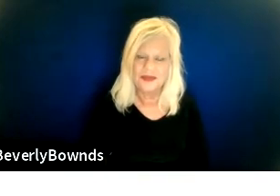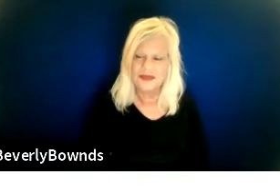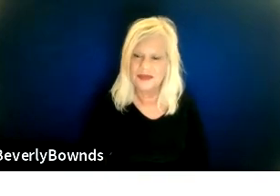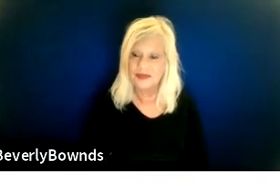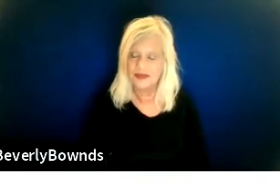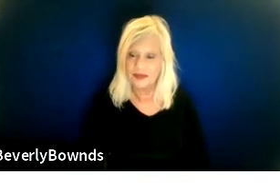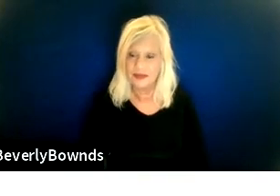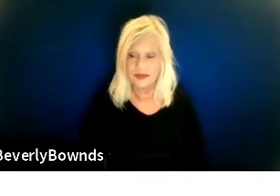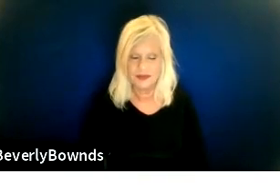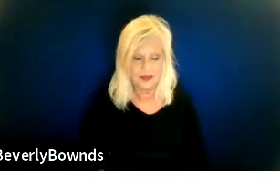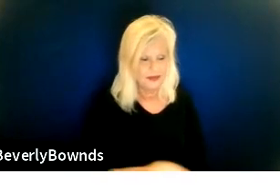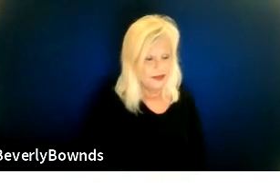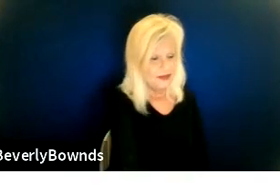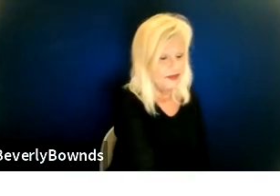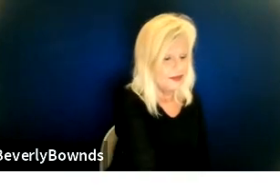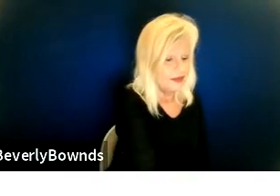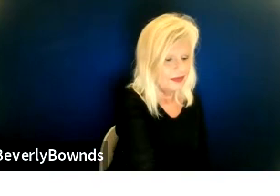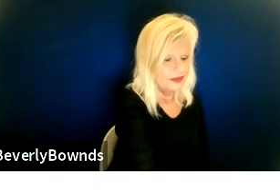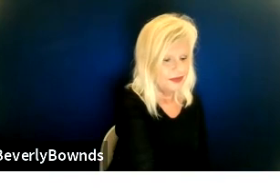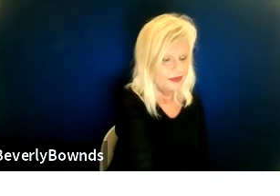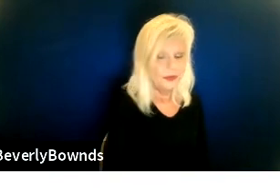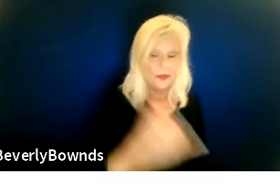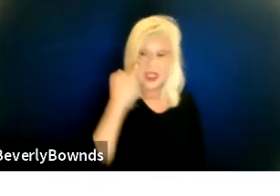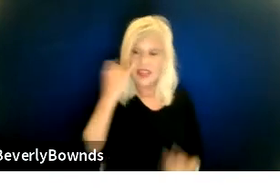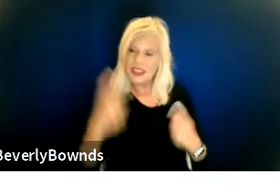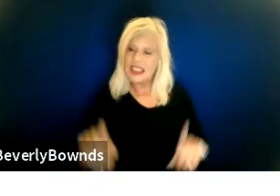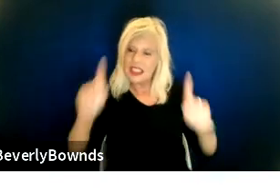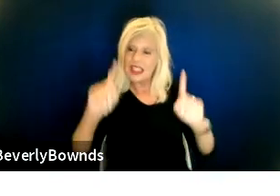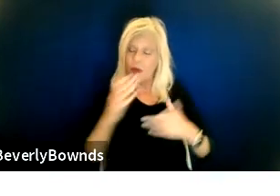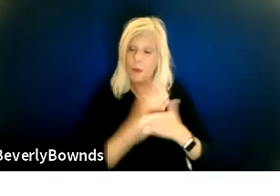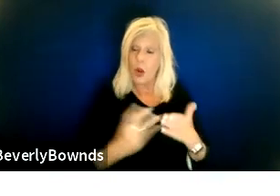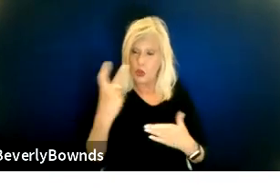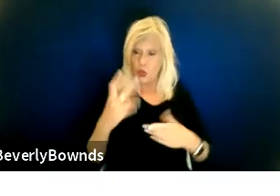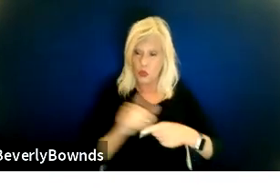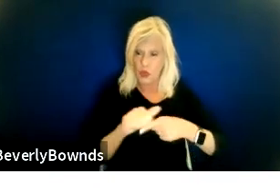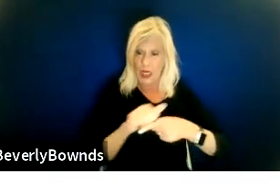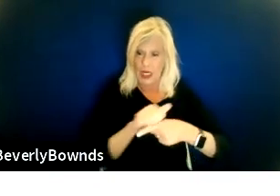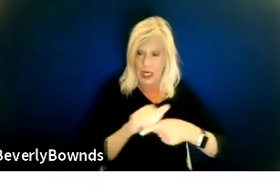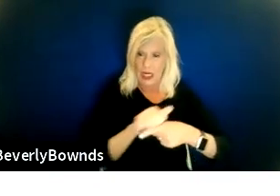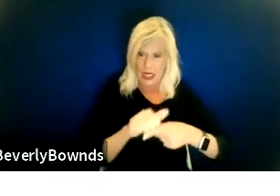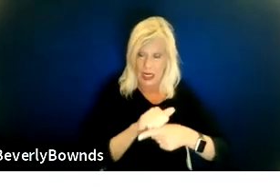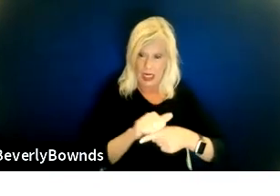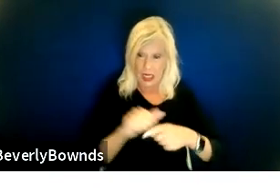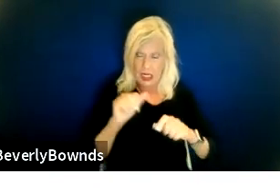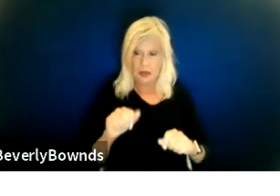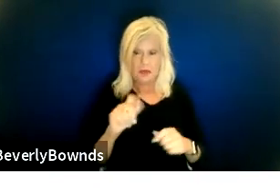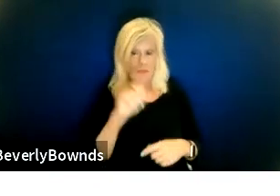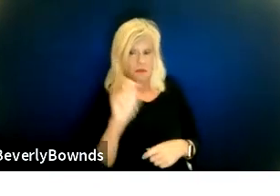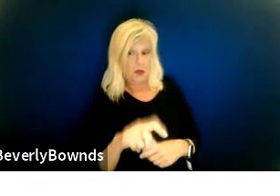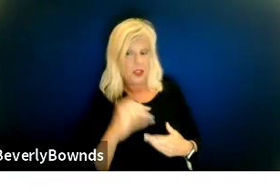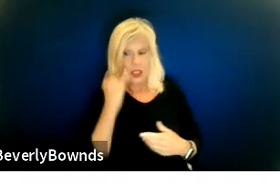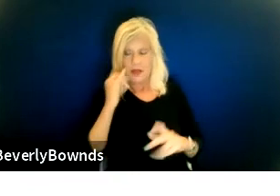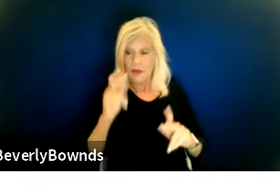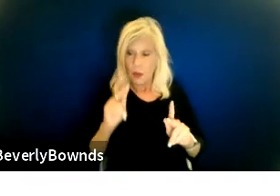So if we're successful with this second phase, the training phase, we'll be able to answer the question whether